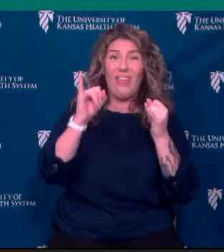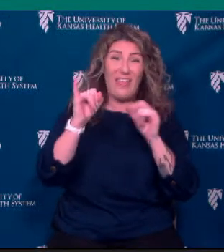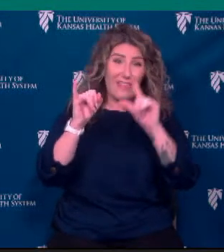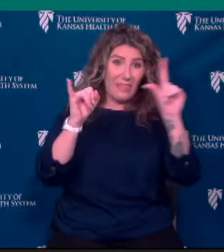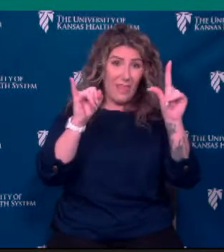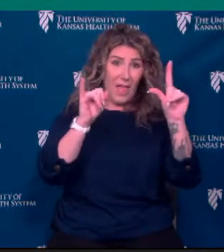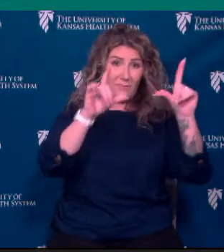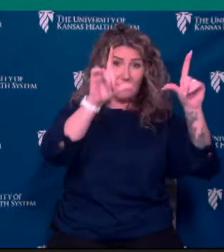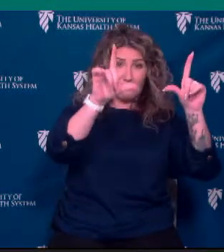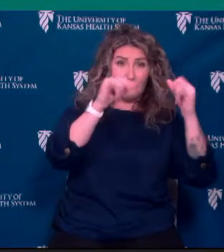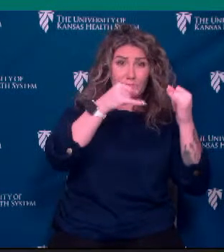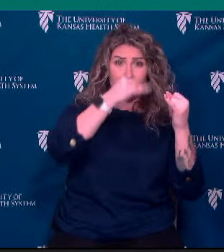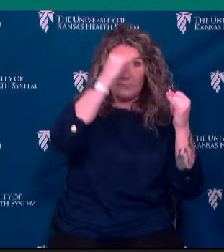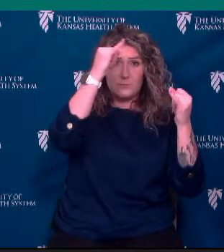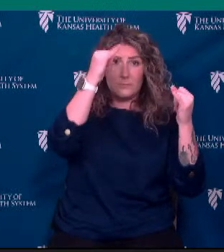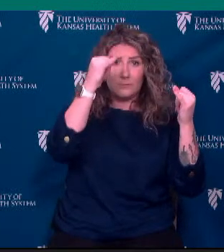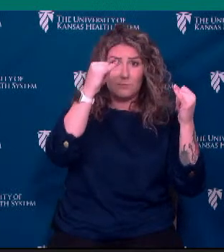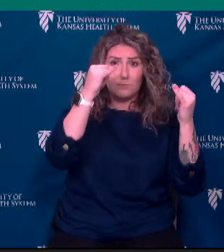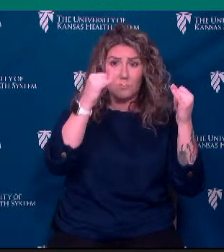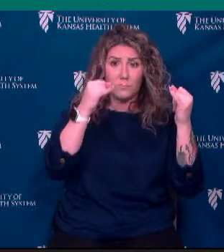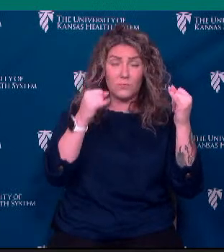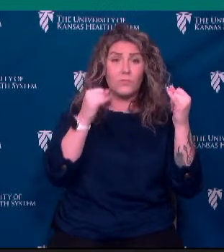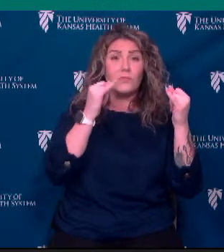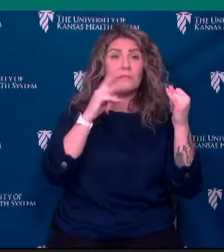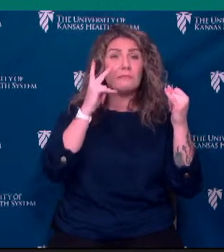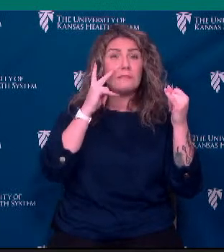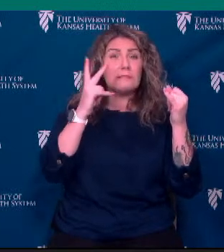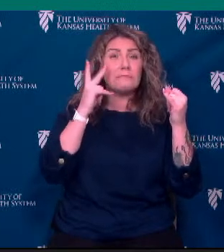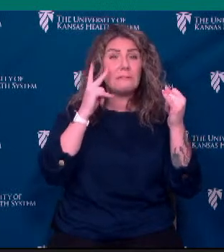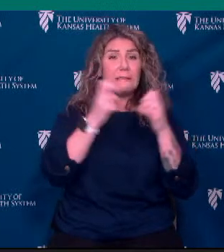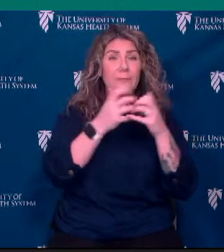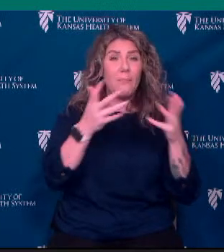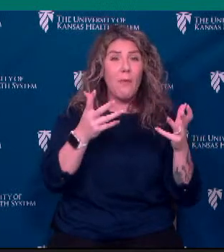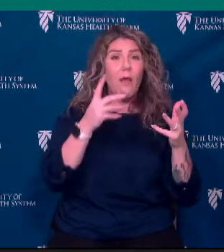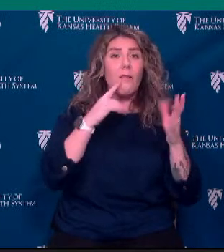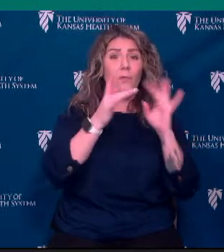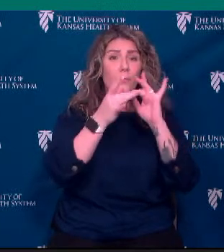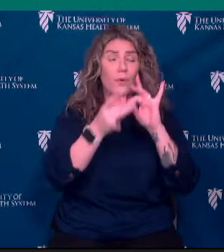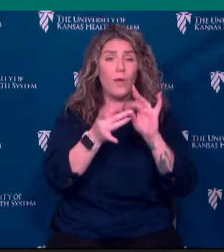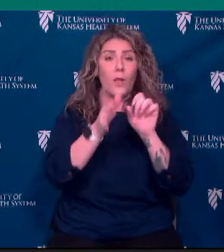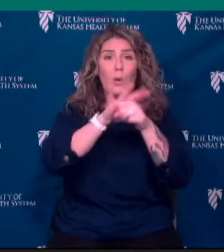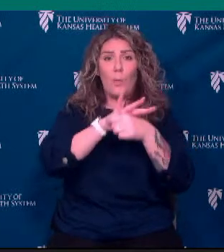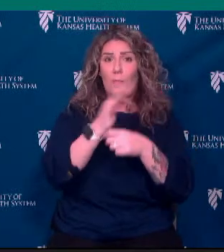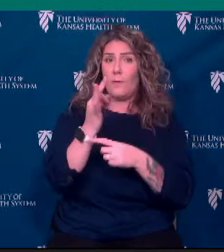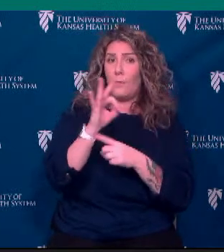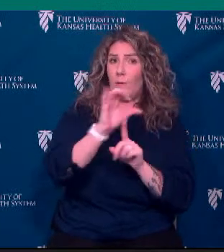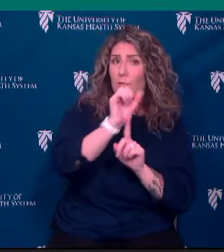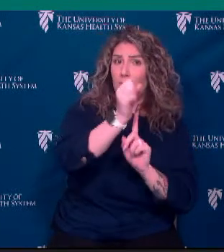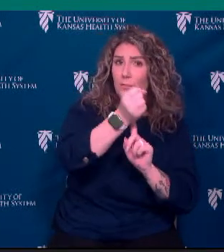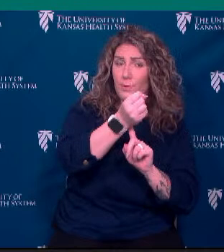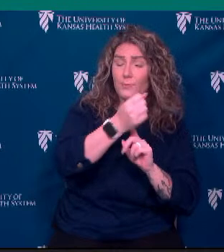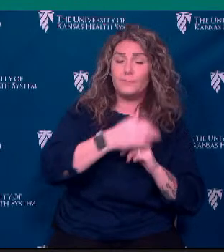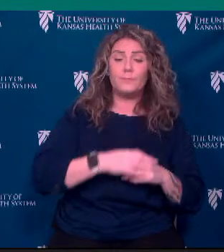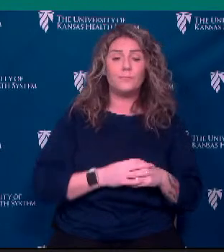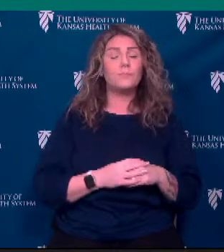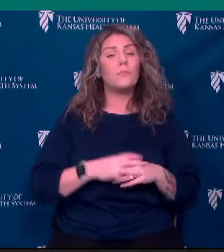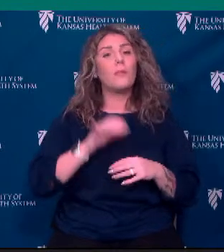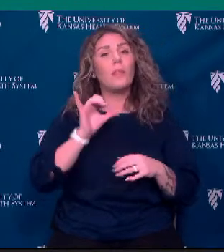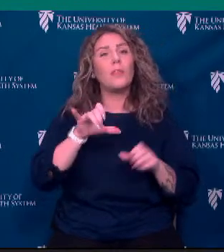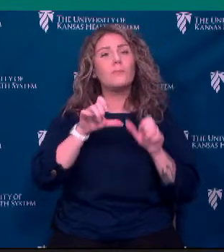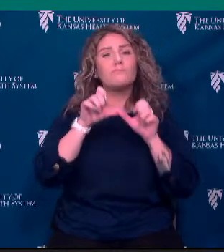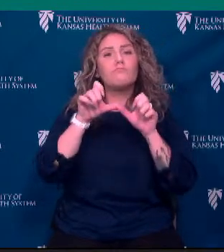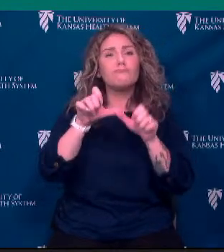to, continued downtrend in transfer volume related to the COVID cases. And again, this is a continued